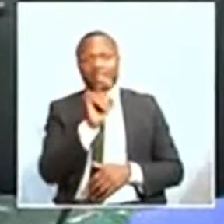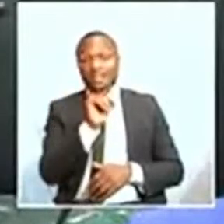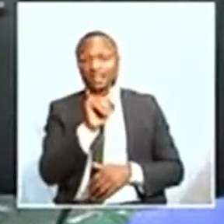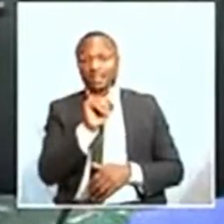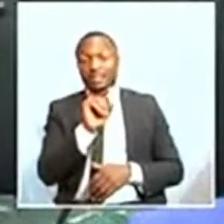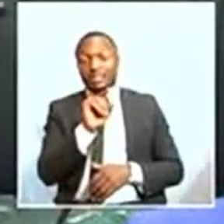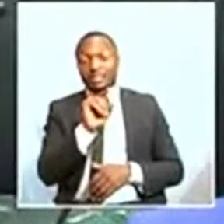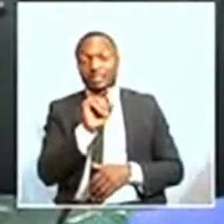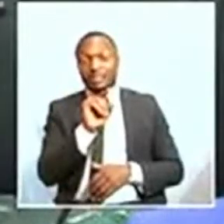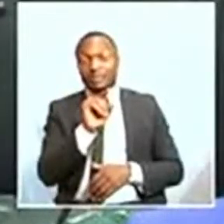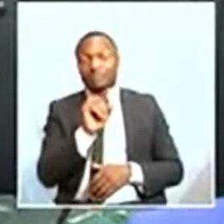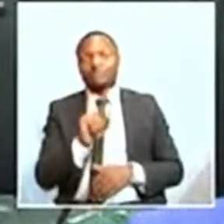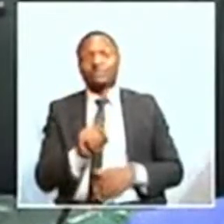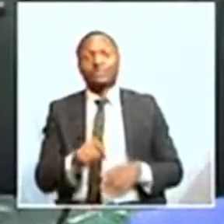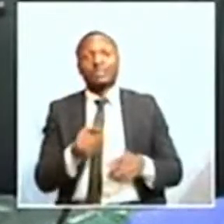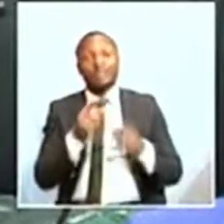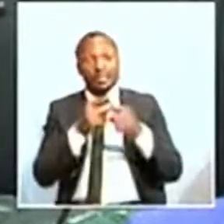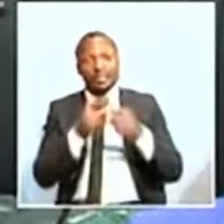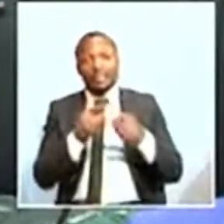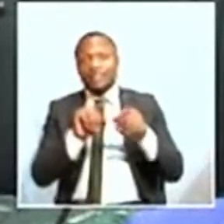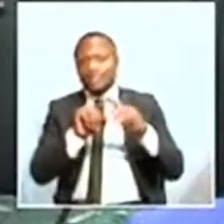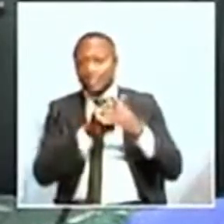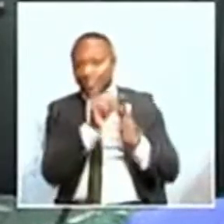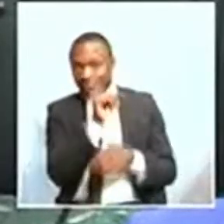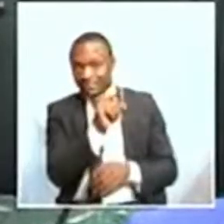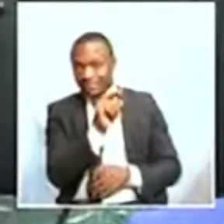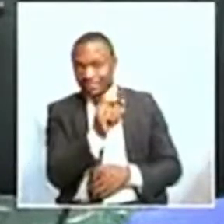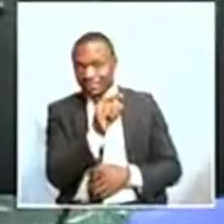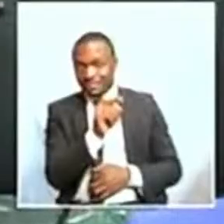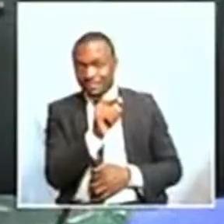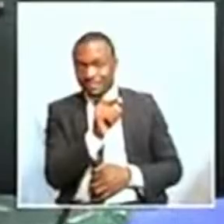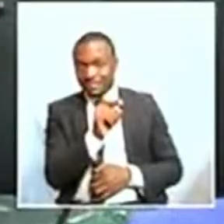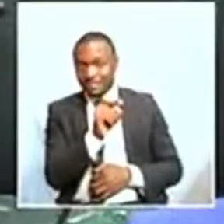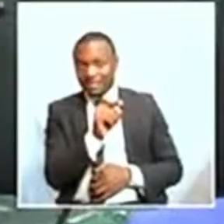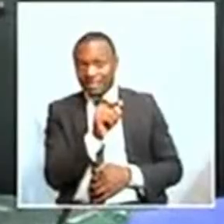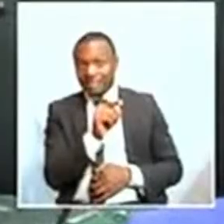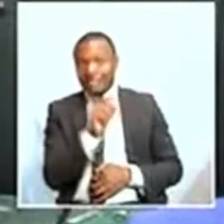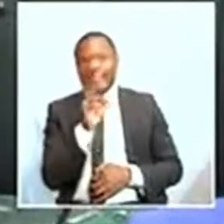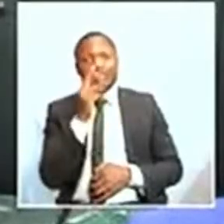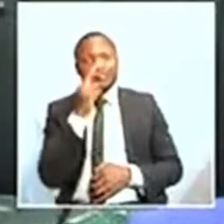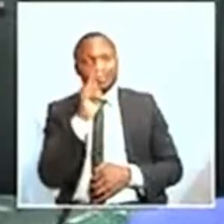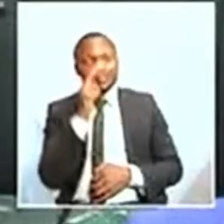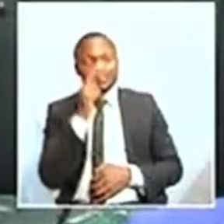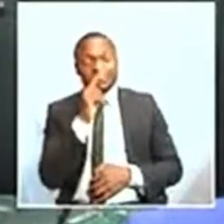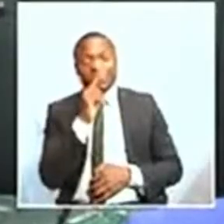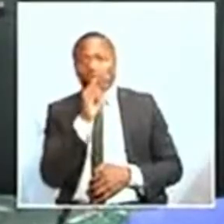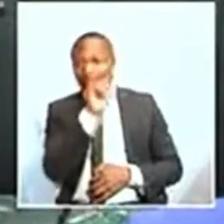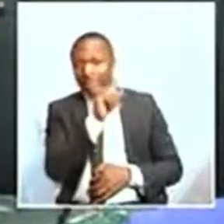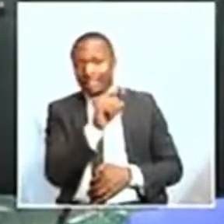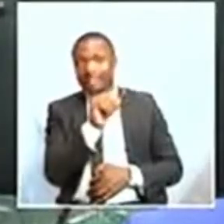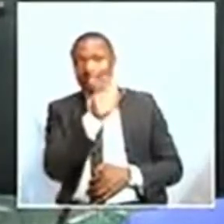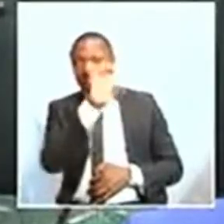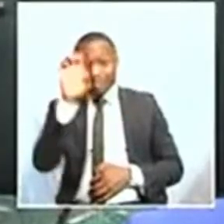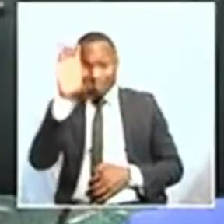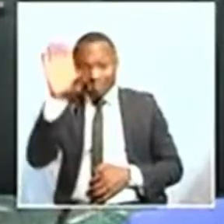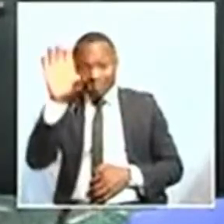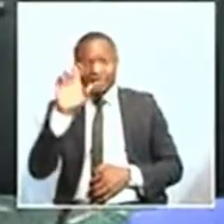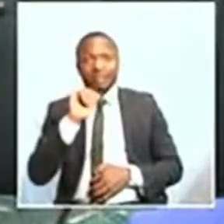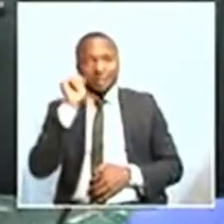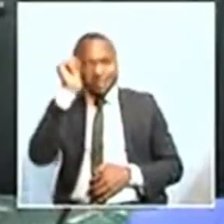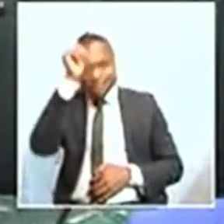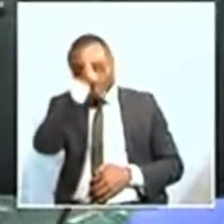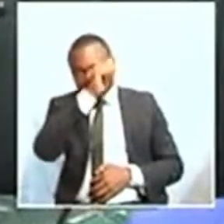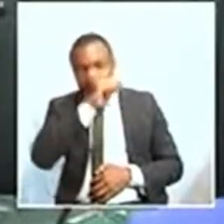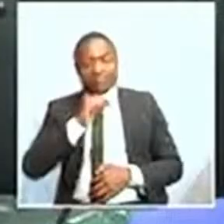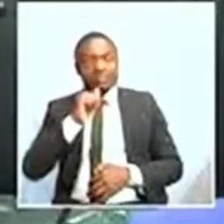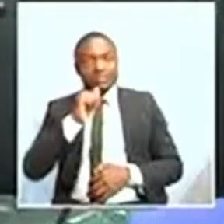in rodents, rats, and you know they are found mostly in Eastern Province. And so African squirrels,